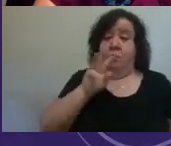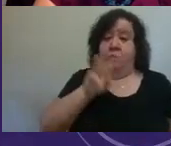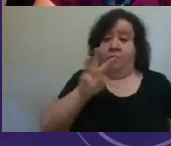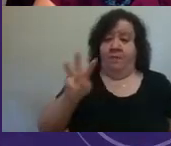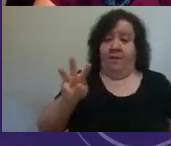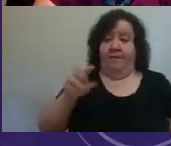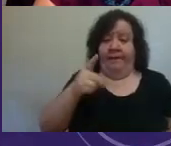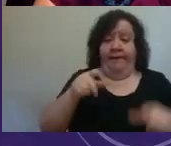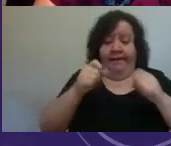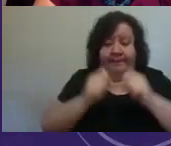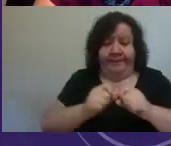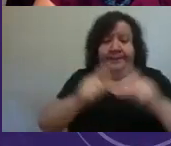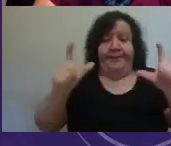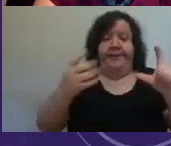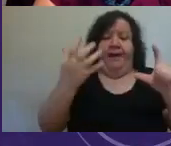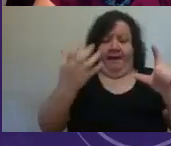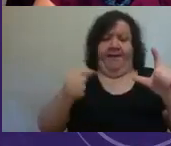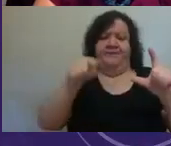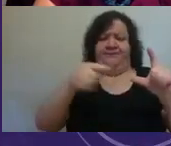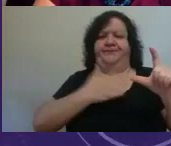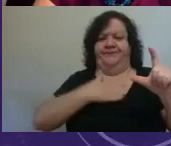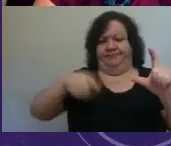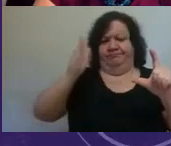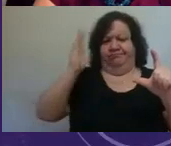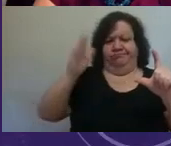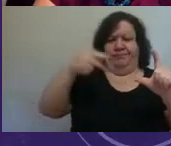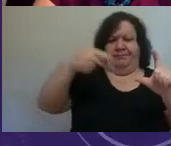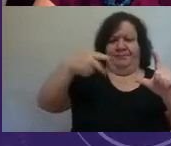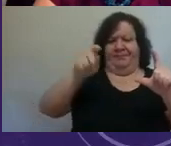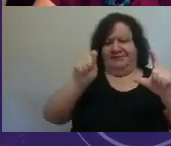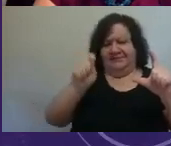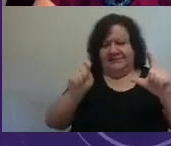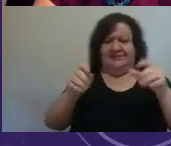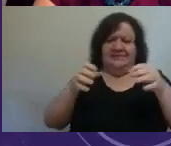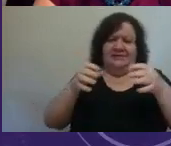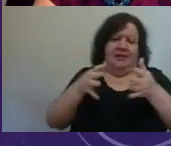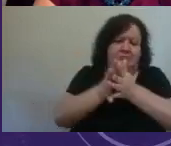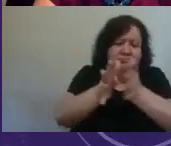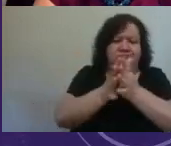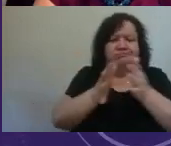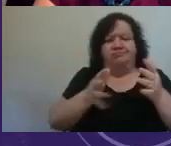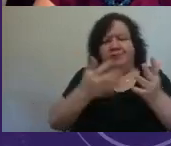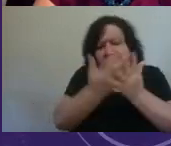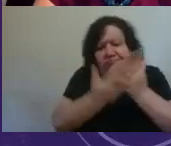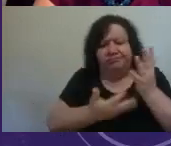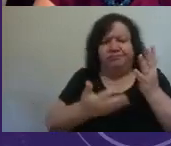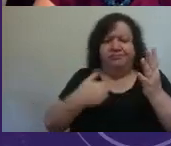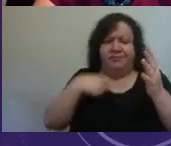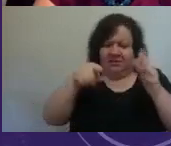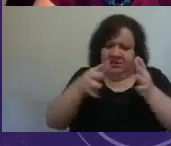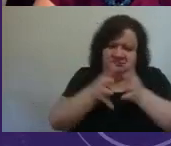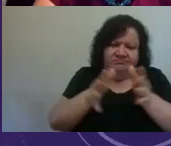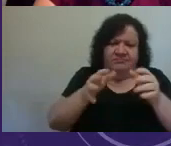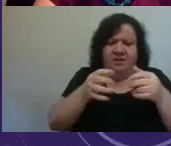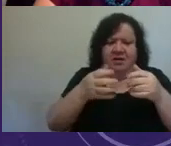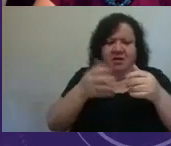101 webinars. I will highlight some of the messages that I've been telling you today. I will also include a link to